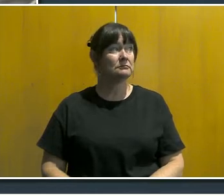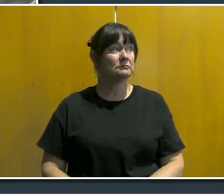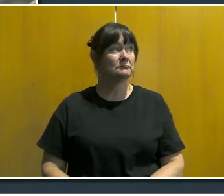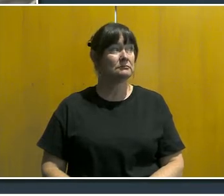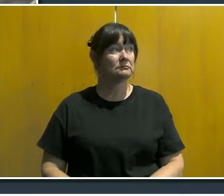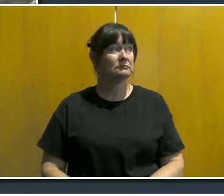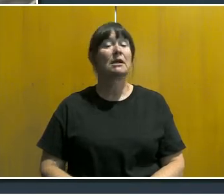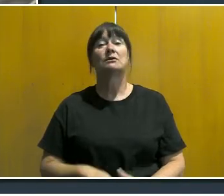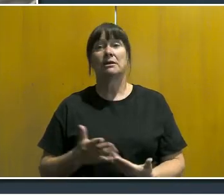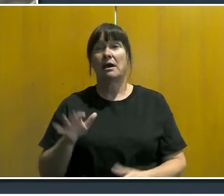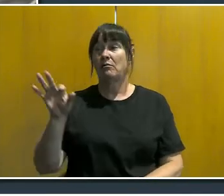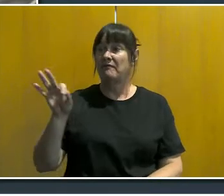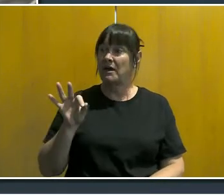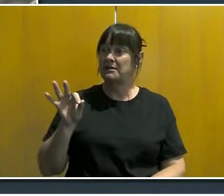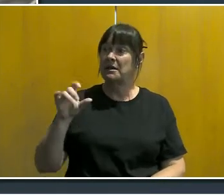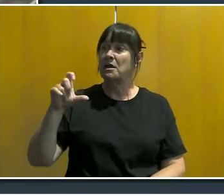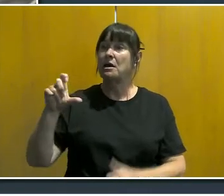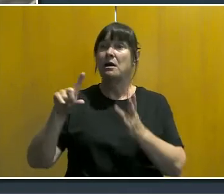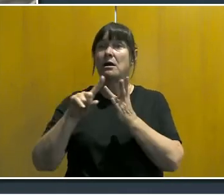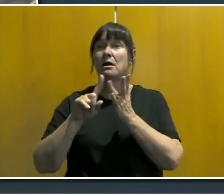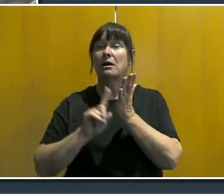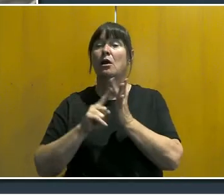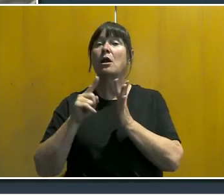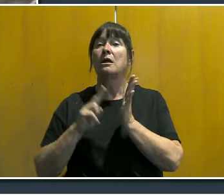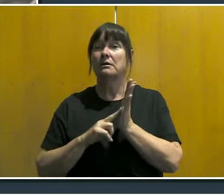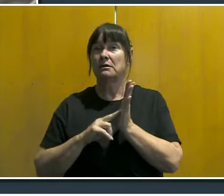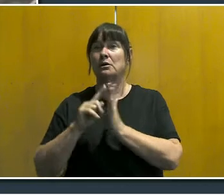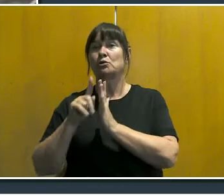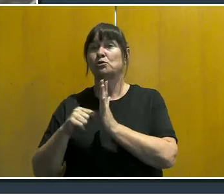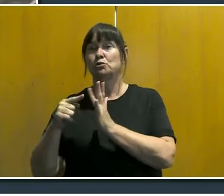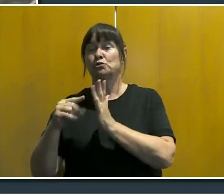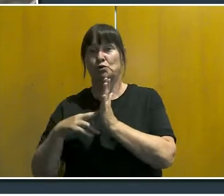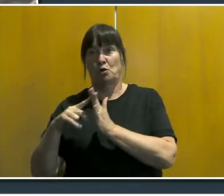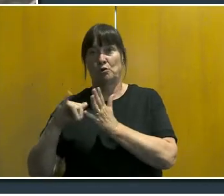And so I would invite Colin Jones to come up for the next submission.